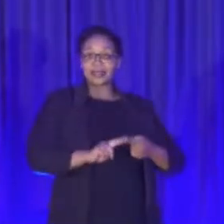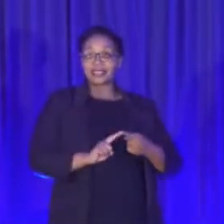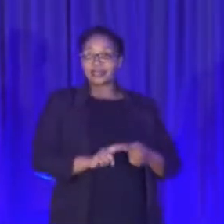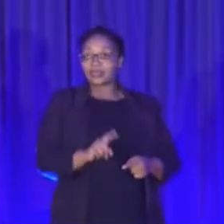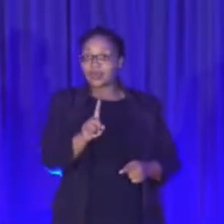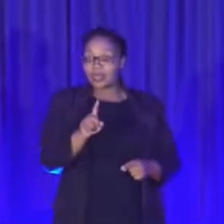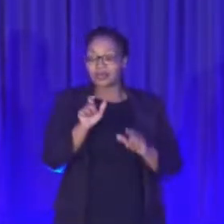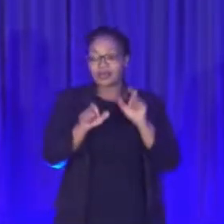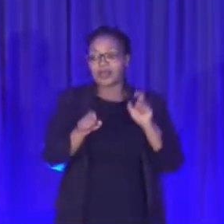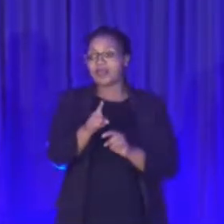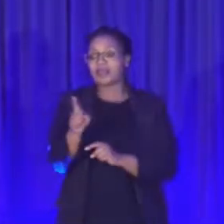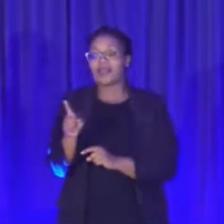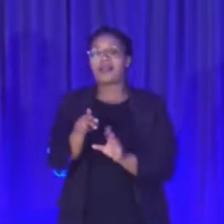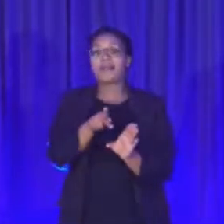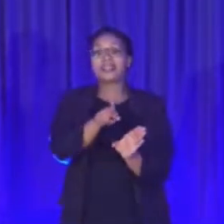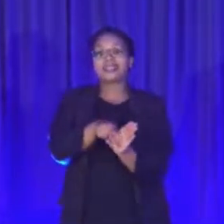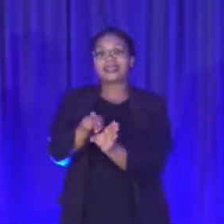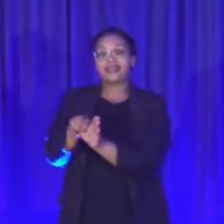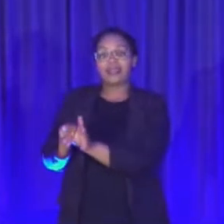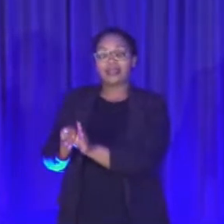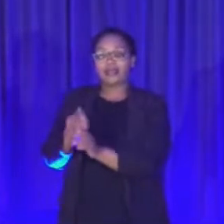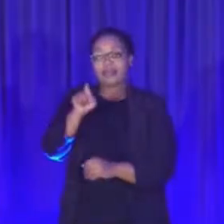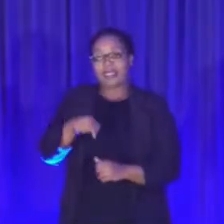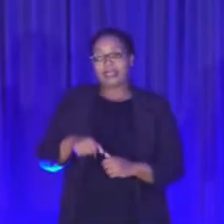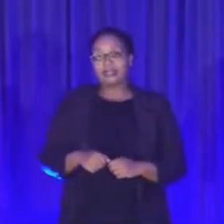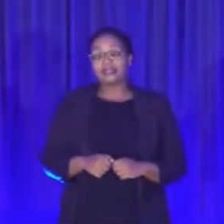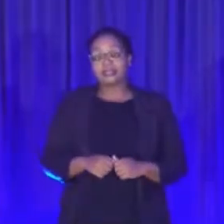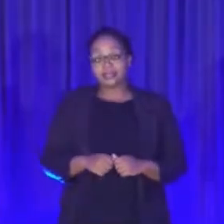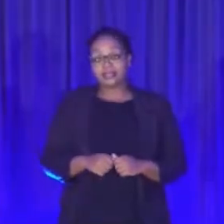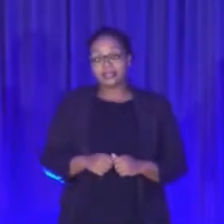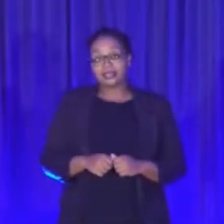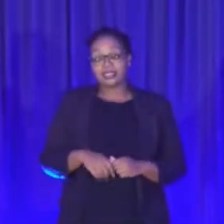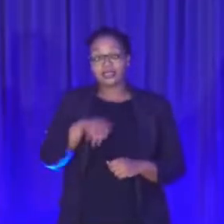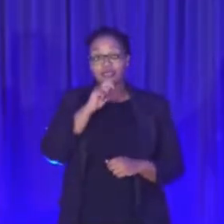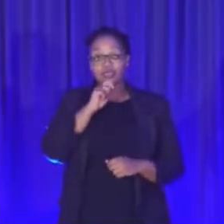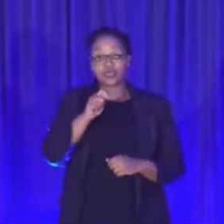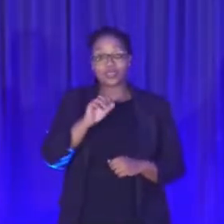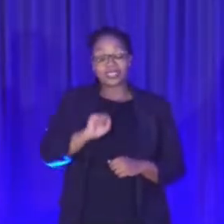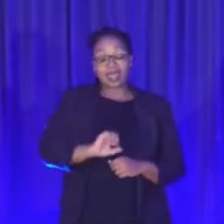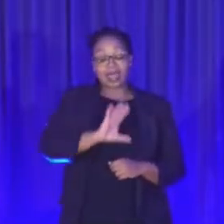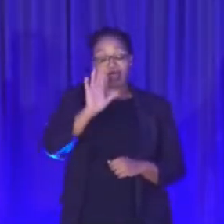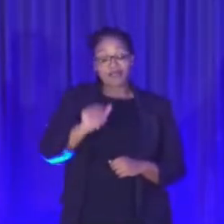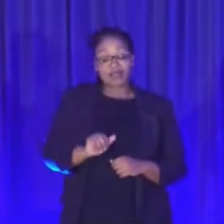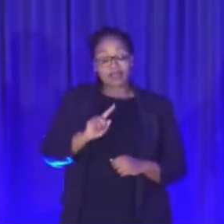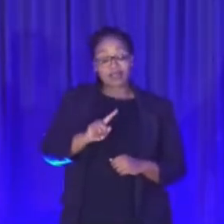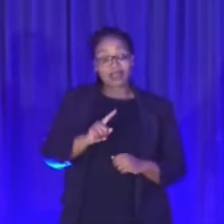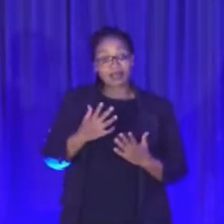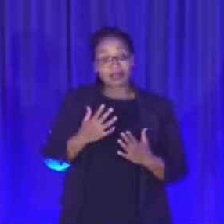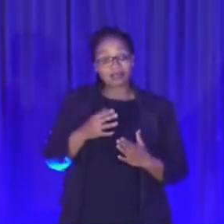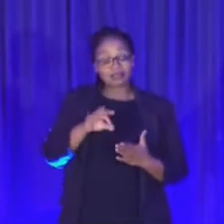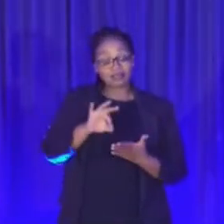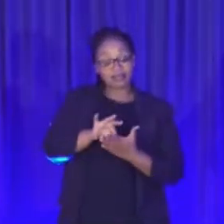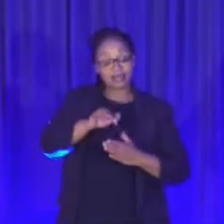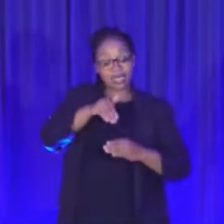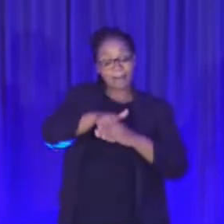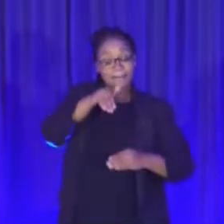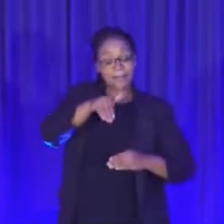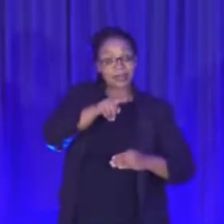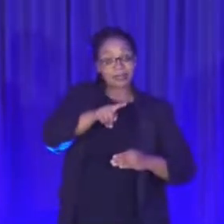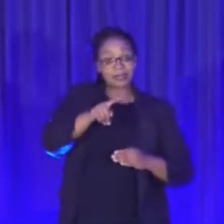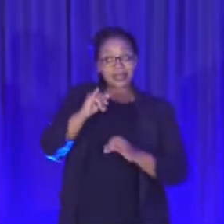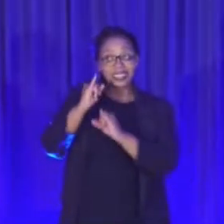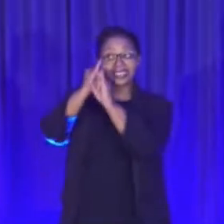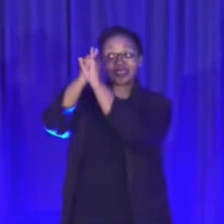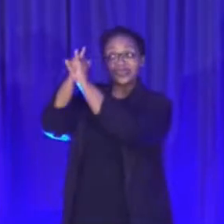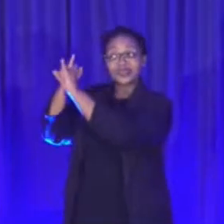participation. The electoral edifice of our country is not built solely by